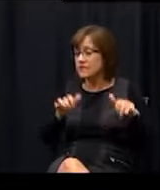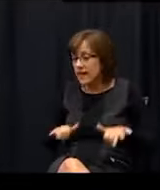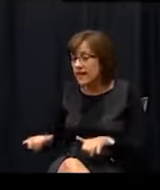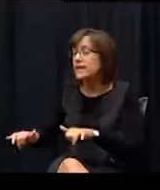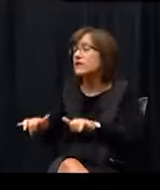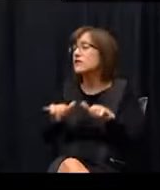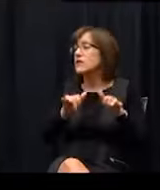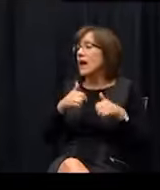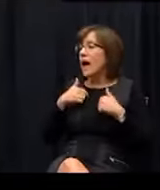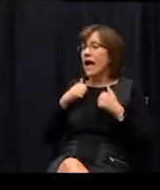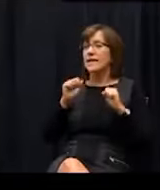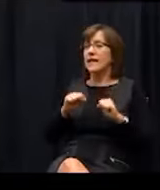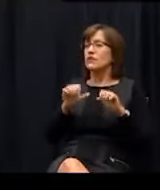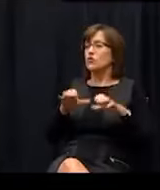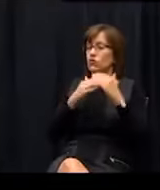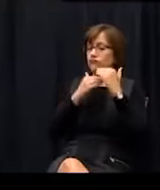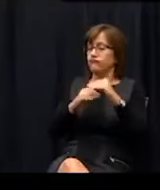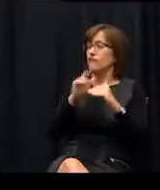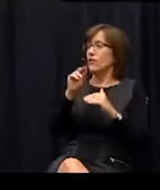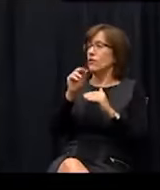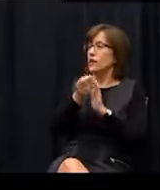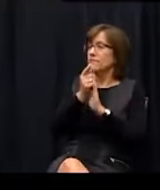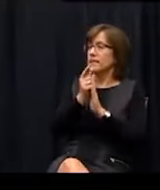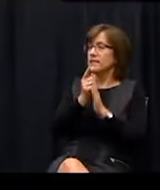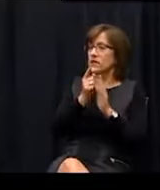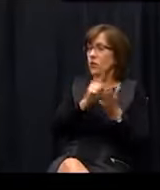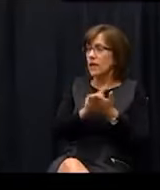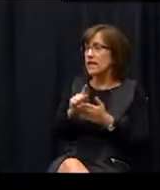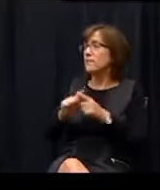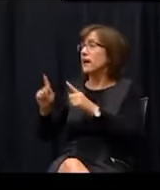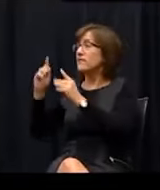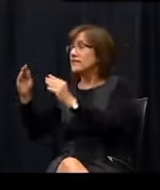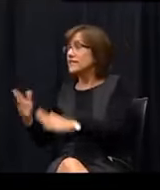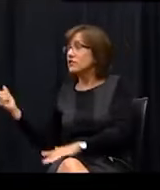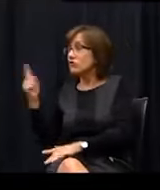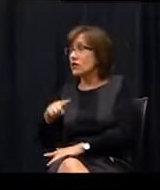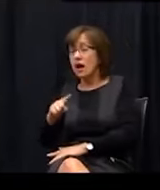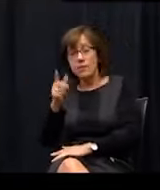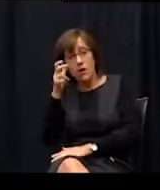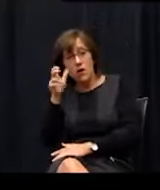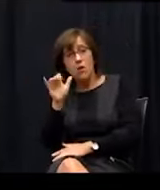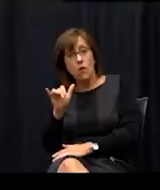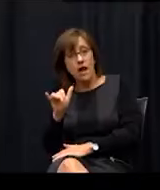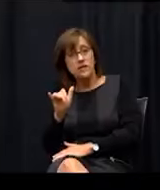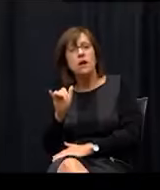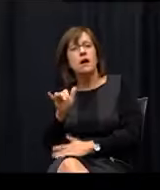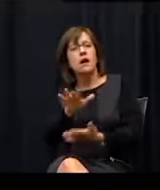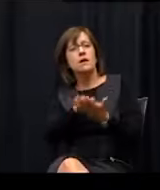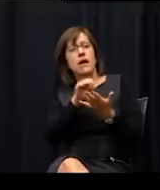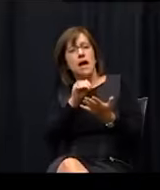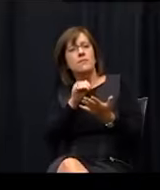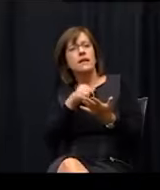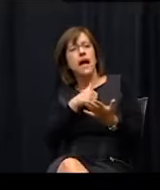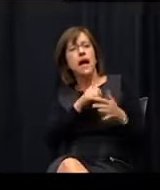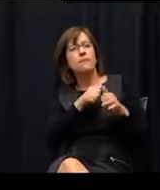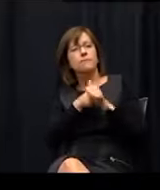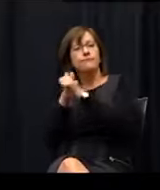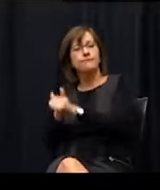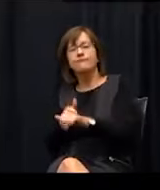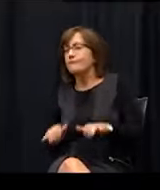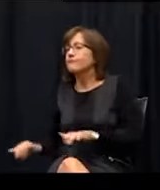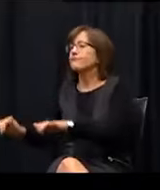a week, but if they learn the strategies, if they learn the steps, they can help to prompt for, do you need to calm down? What are your